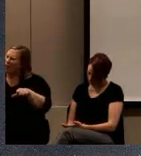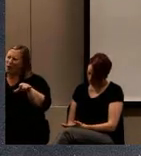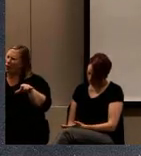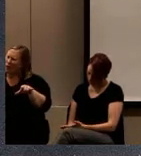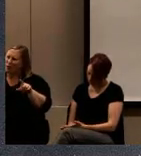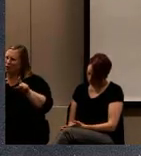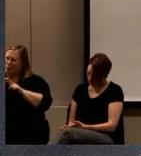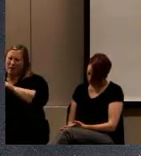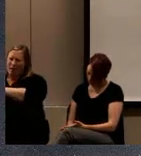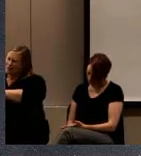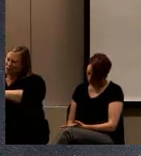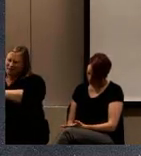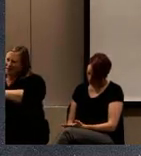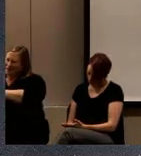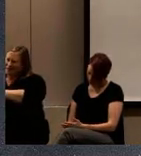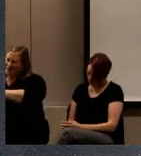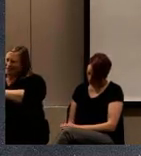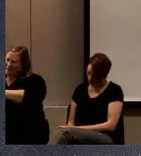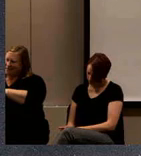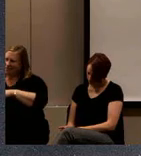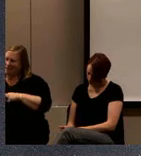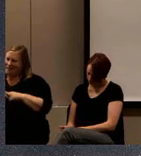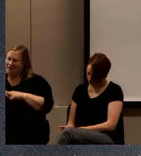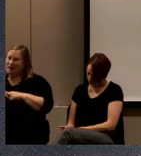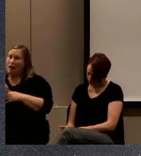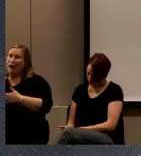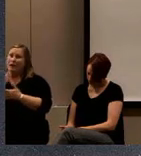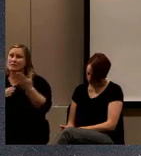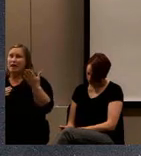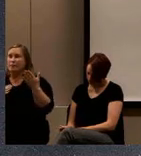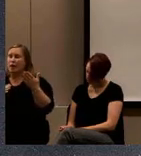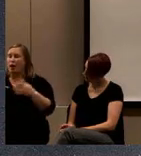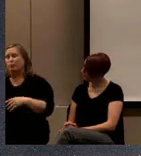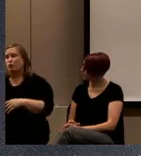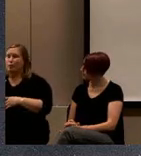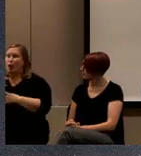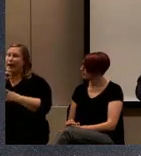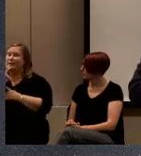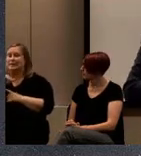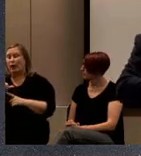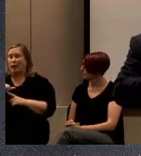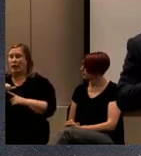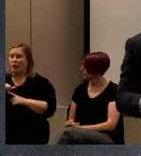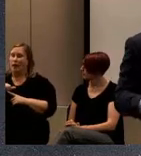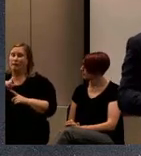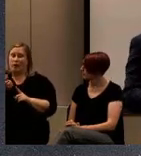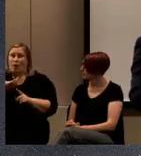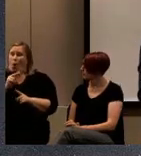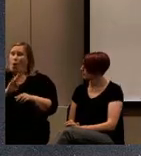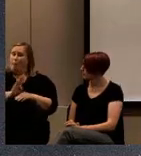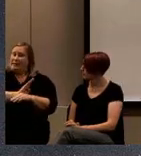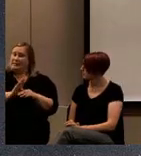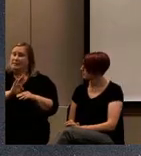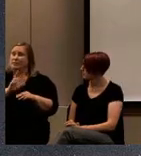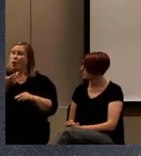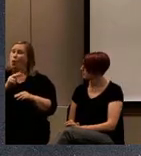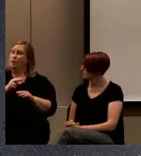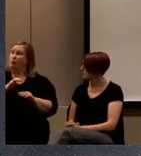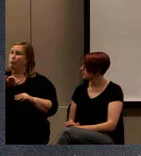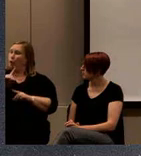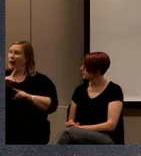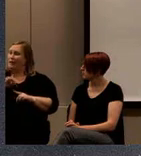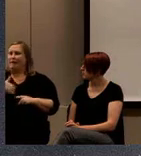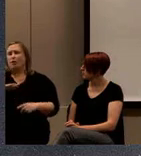standardization of terminology around them. Some of them are proprietary systems, so each brand has